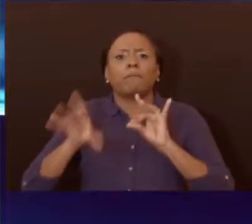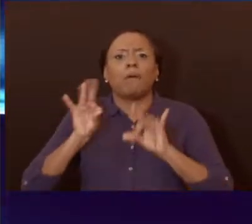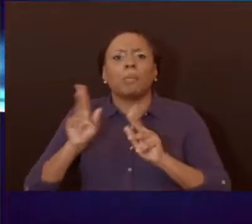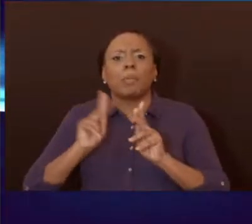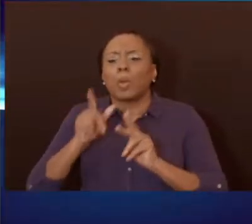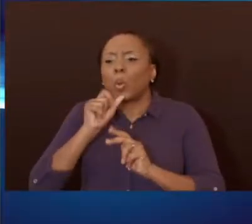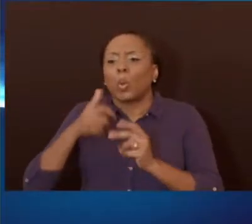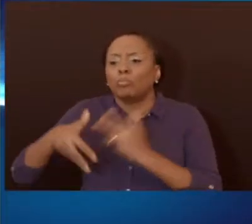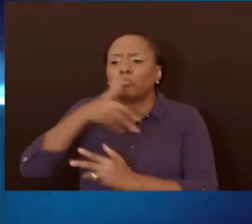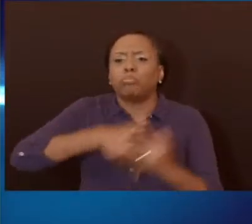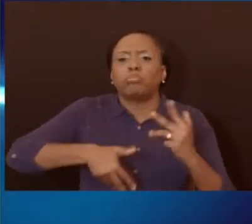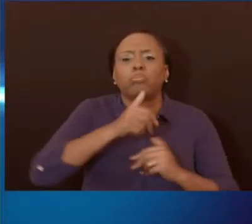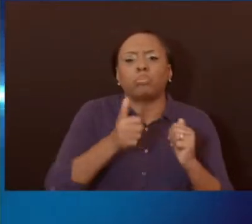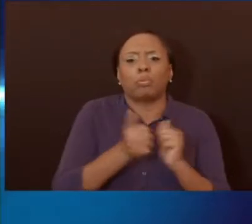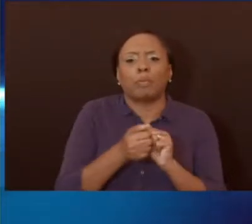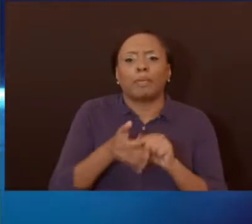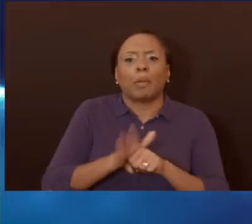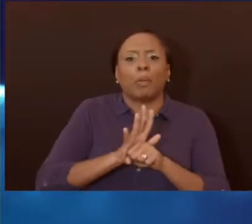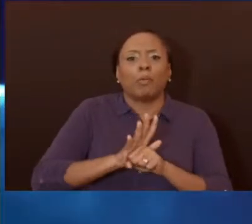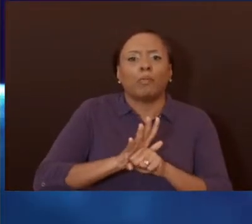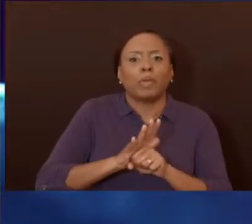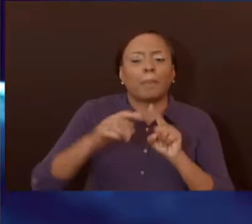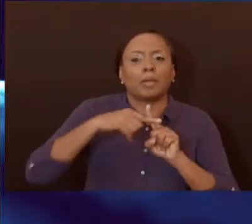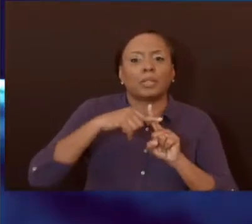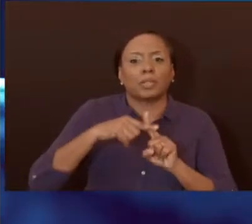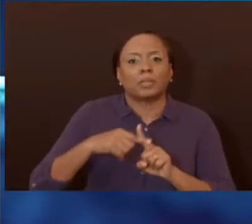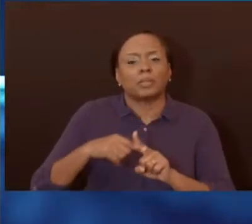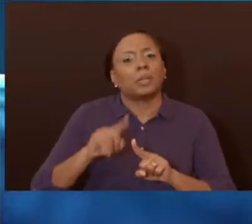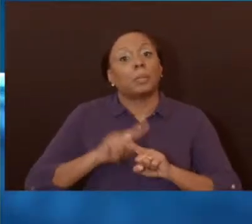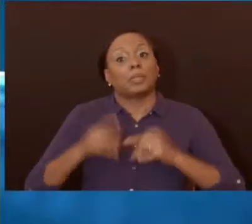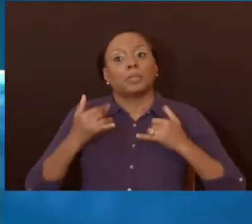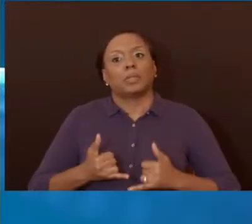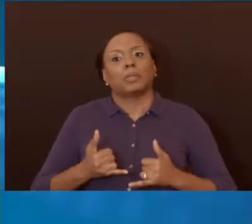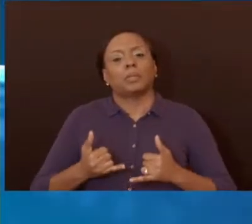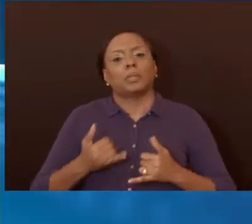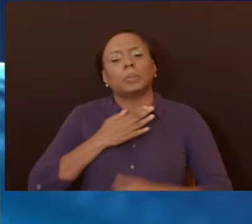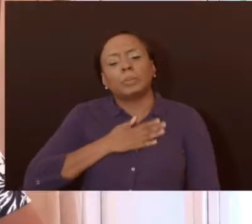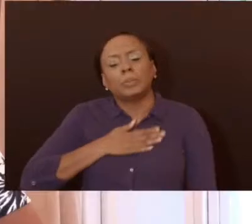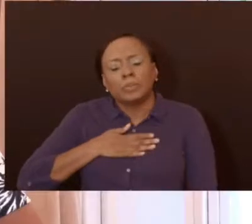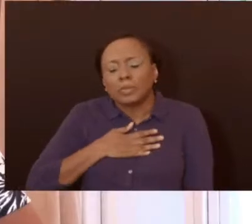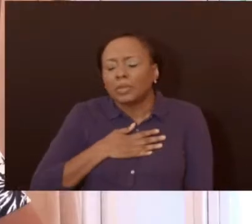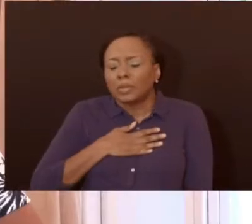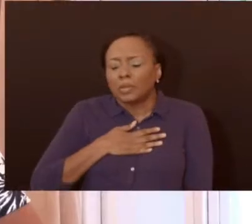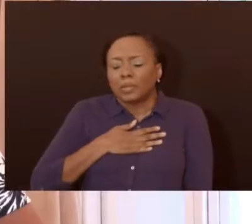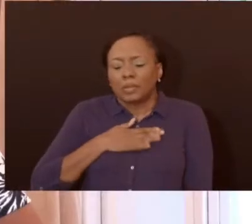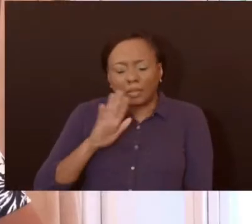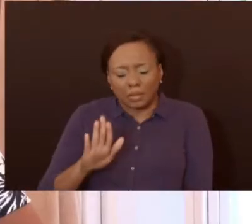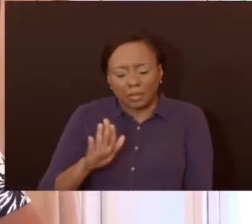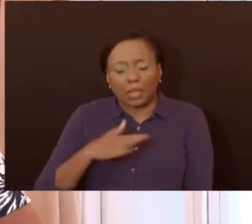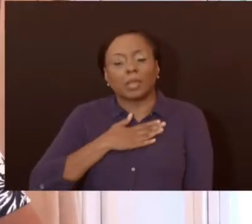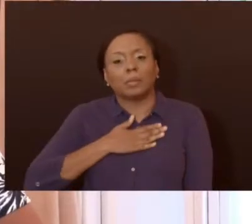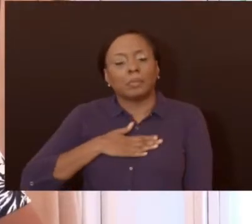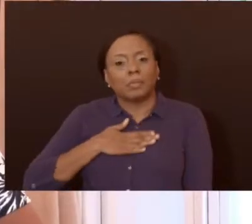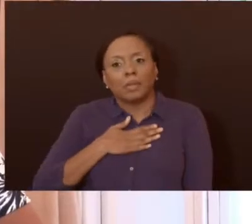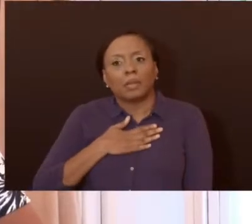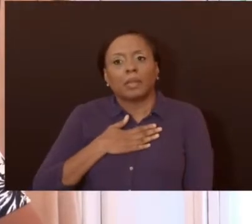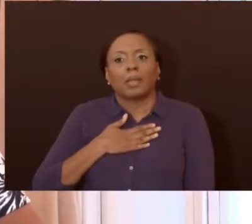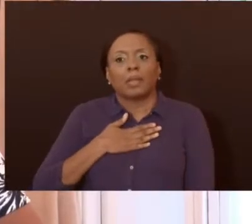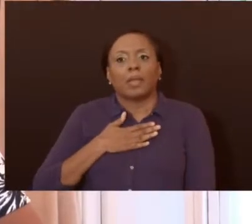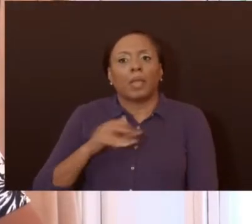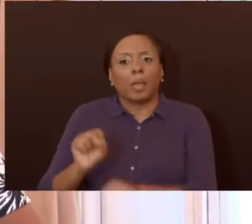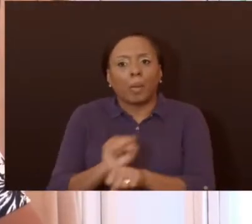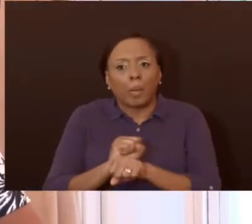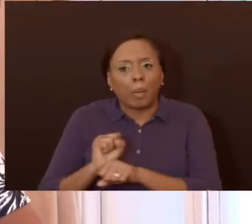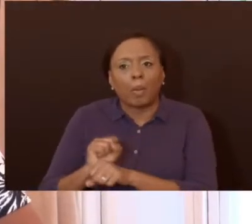encourage all Barbadians to please cooperate to the fullest extent with your contact